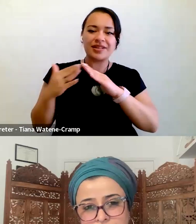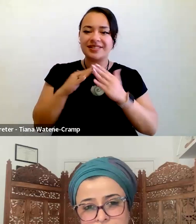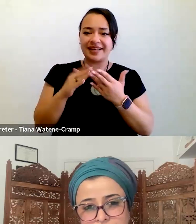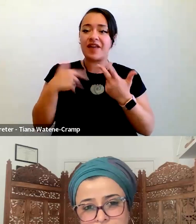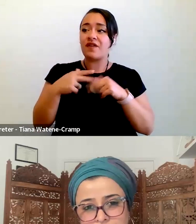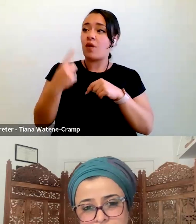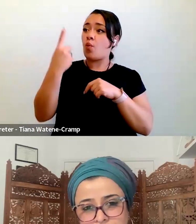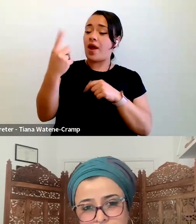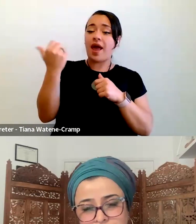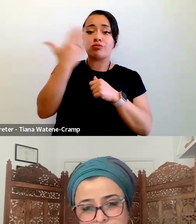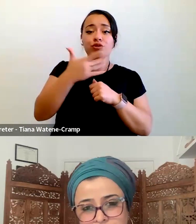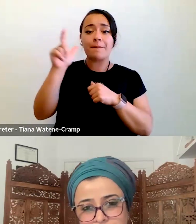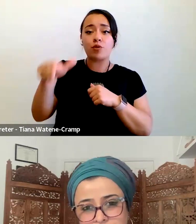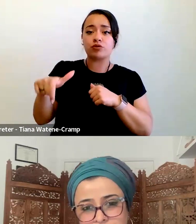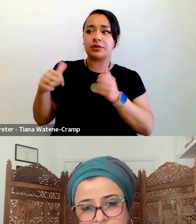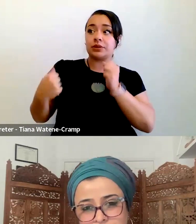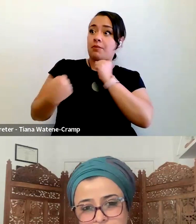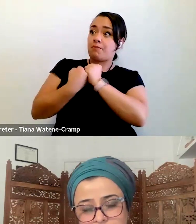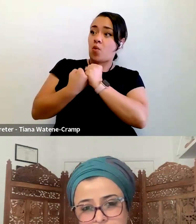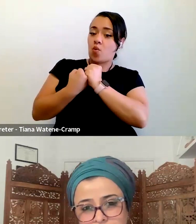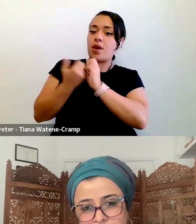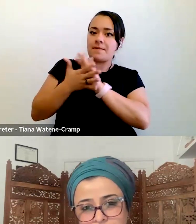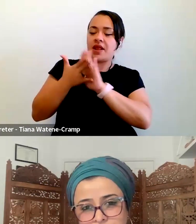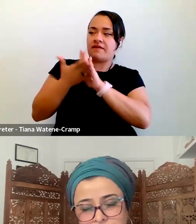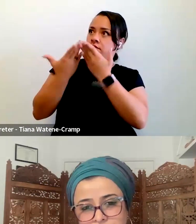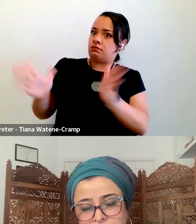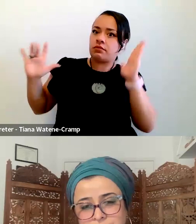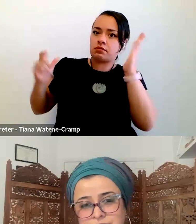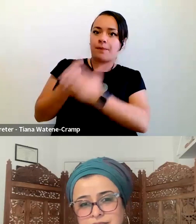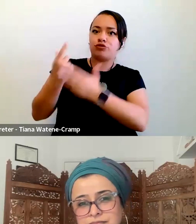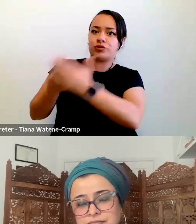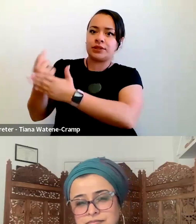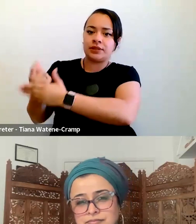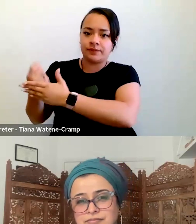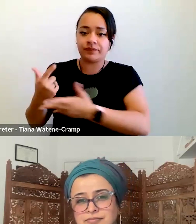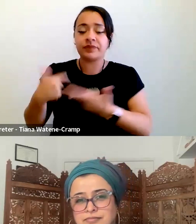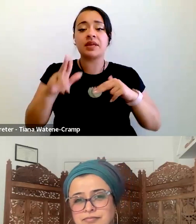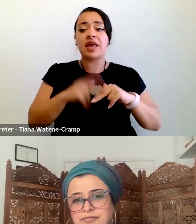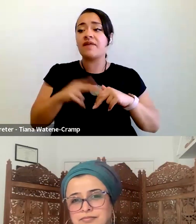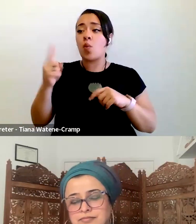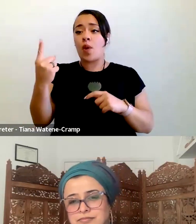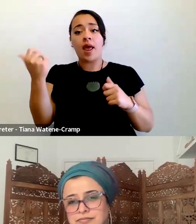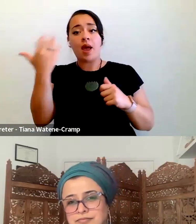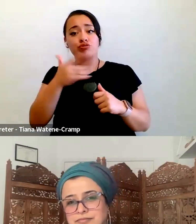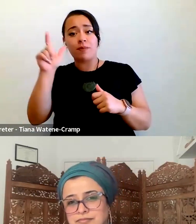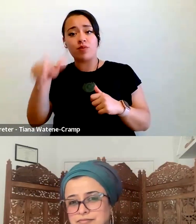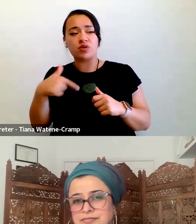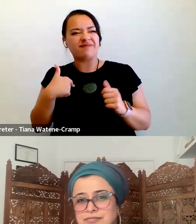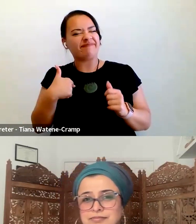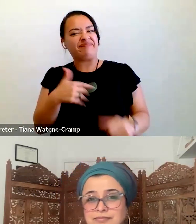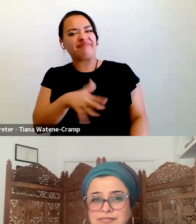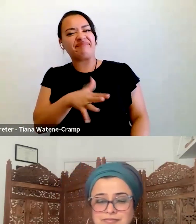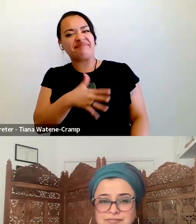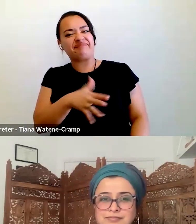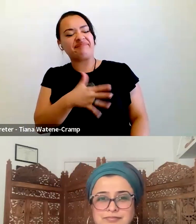doors. On the other side, flip the coin, if you've got one Aboriginal person not vouching for you as an organisation, that